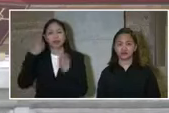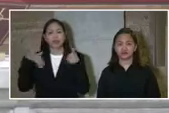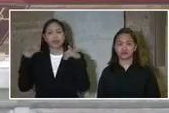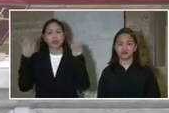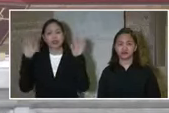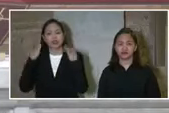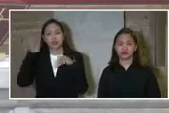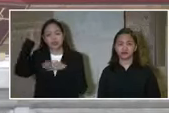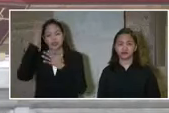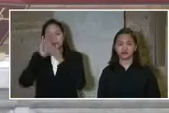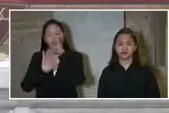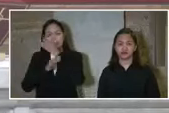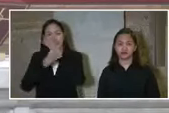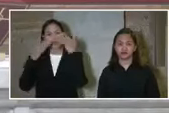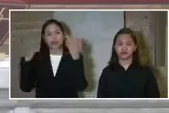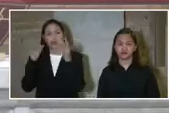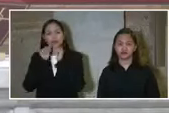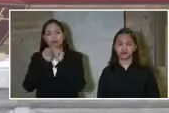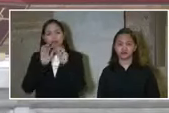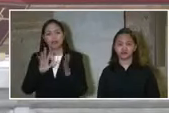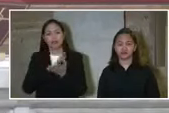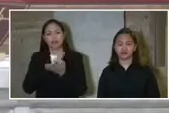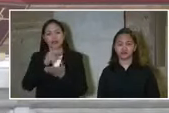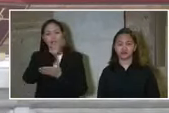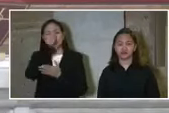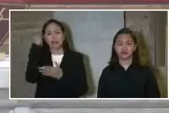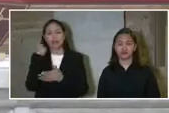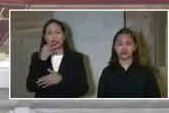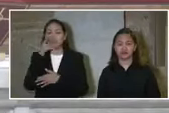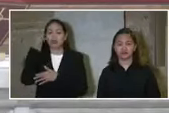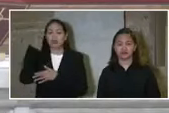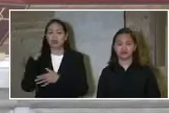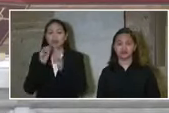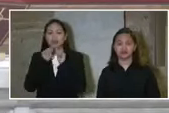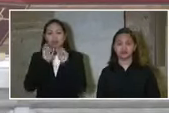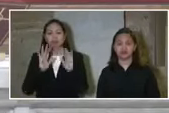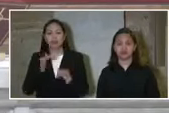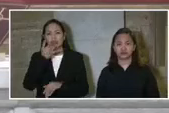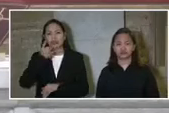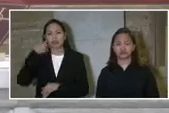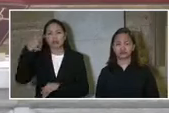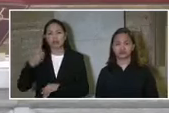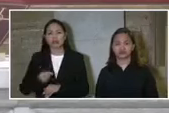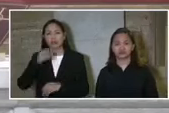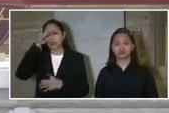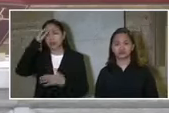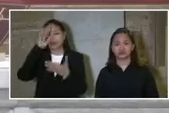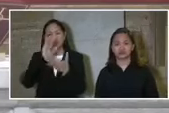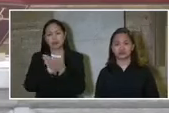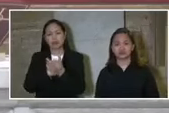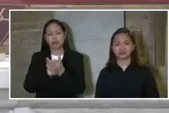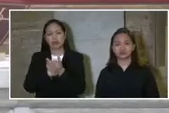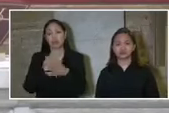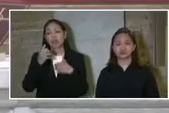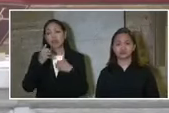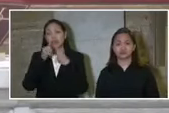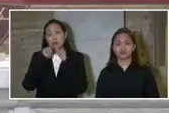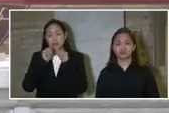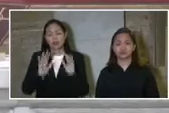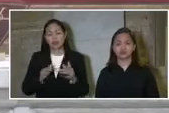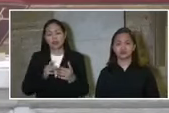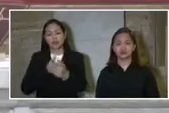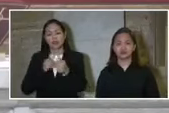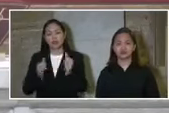with the Blessed Virgin Mary, Mother of God, with Blessed Joseph, her spouse, with the blessed apostles and